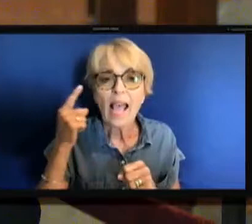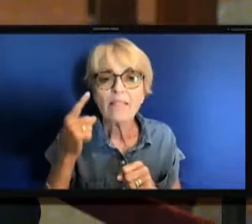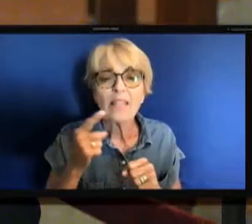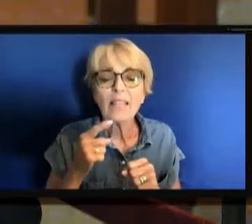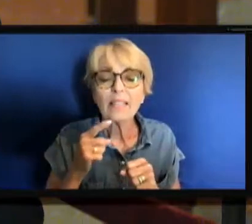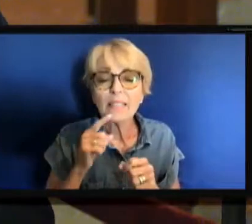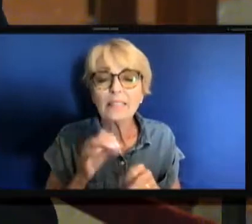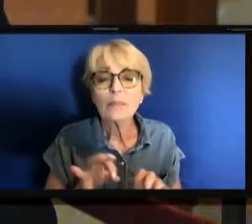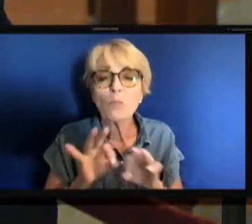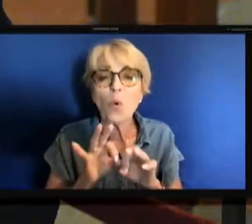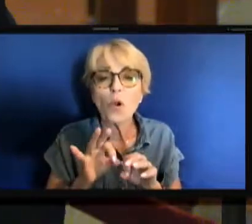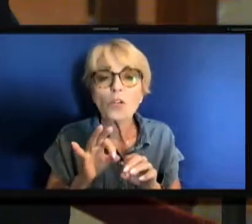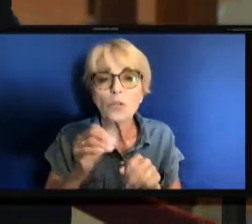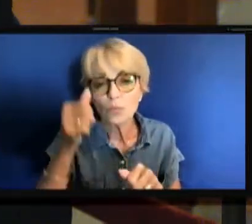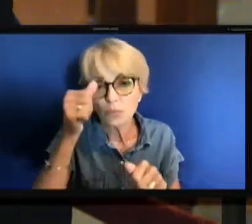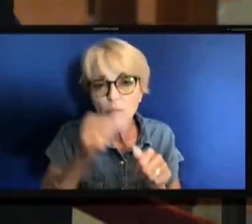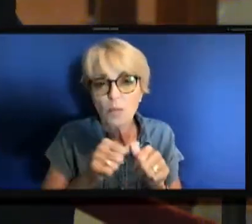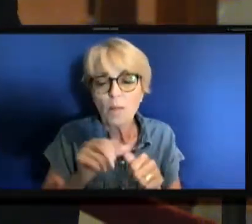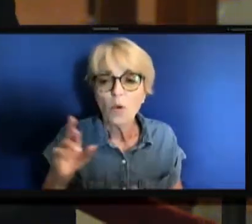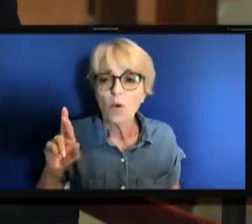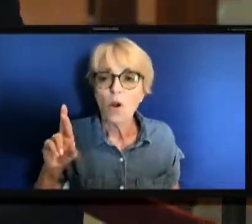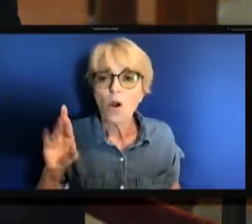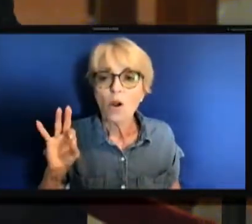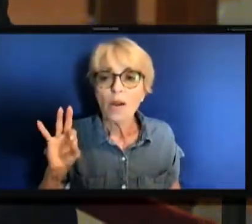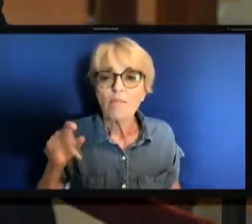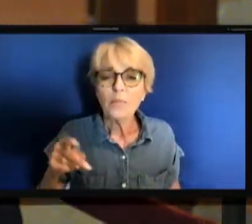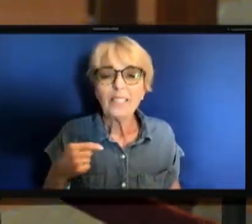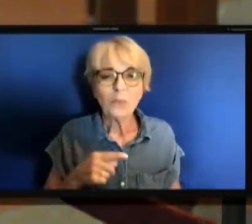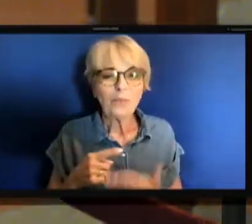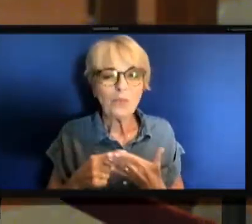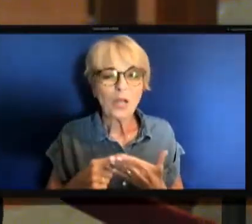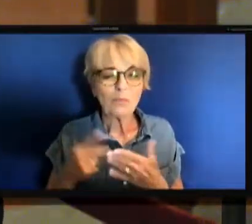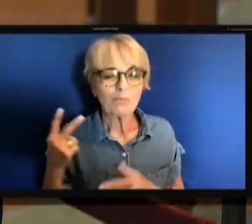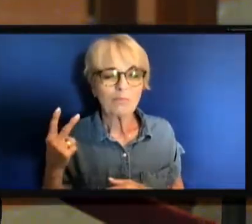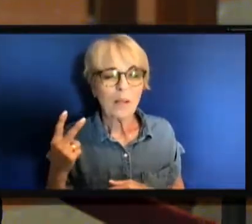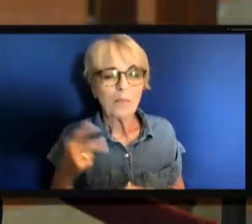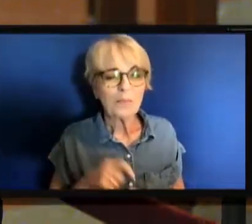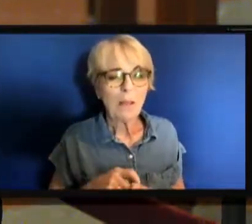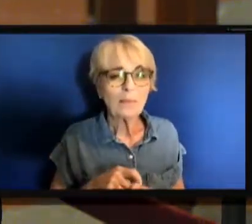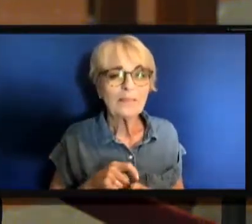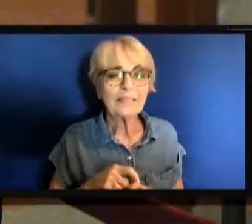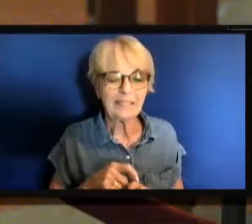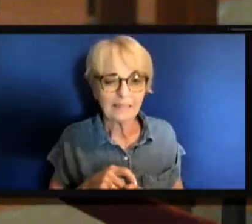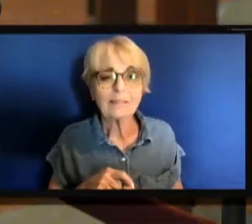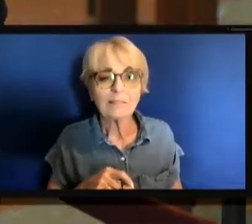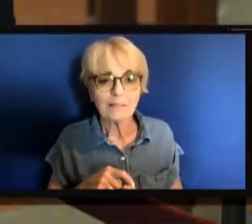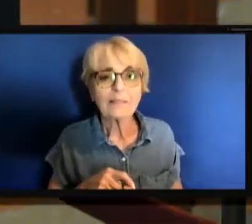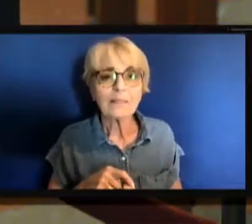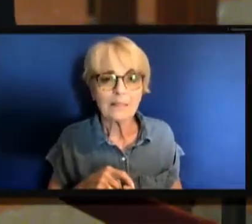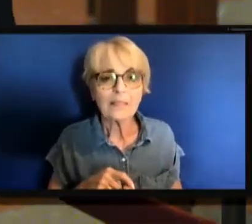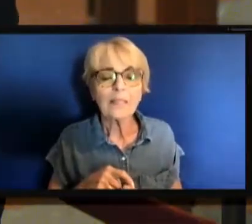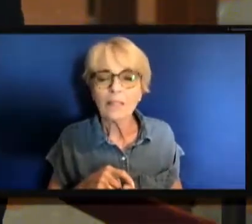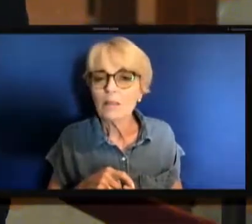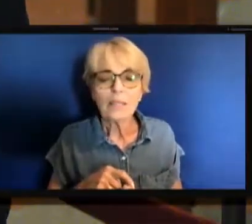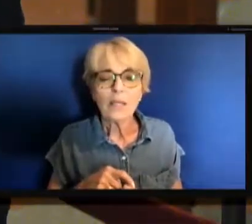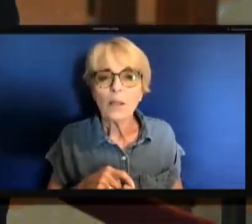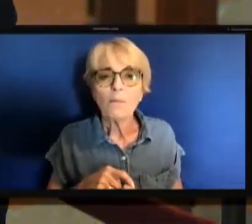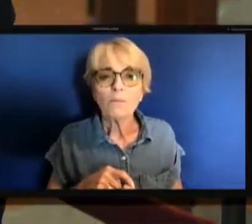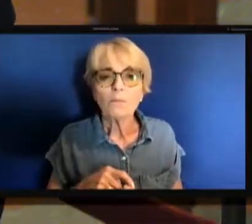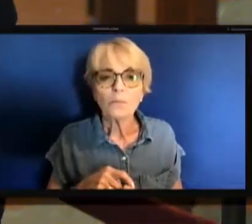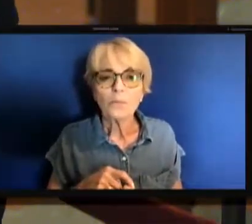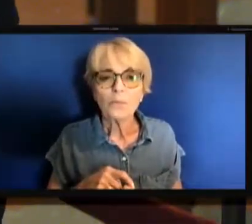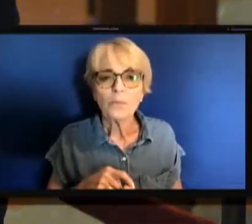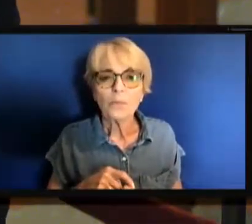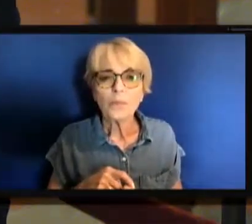that RFPs, we've talked about this a couple times, right? That you know, that doesn't. There are a lot of things that does